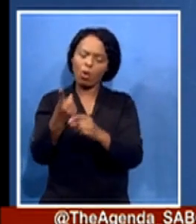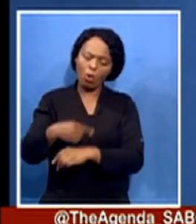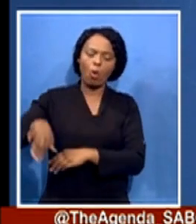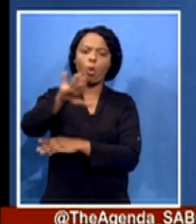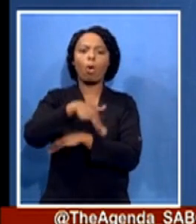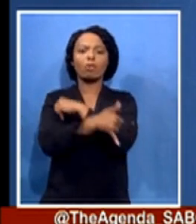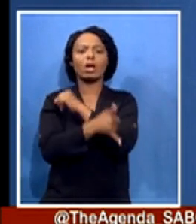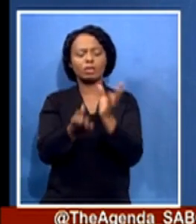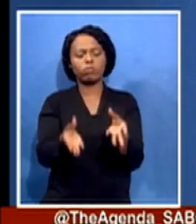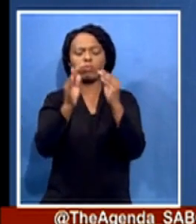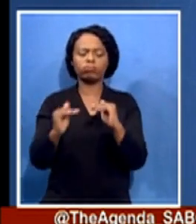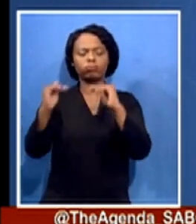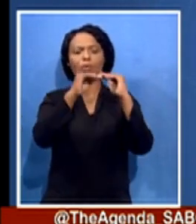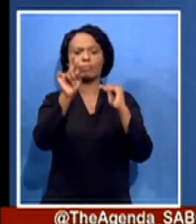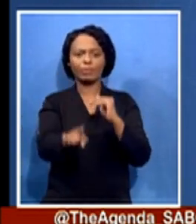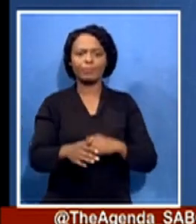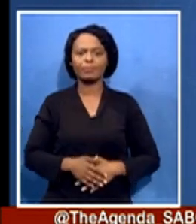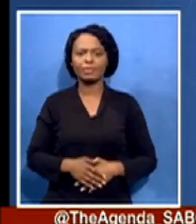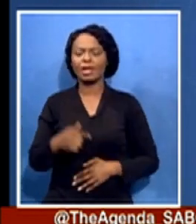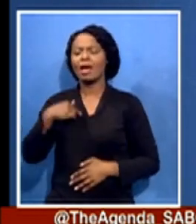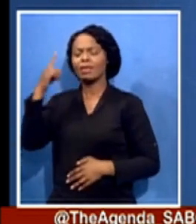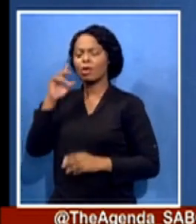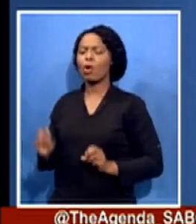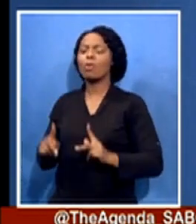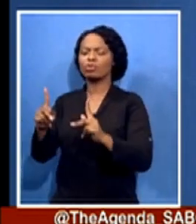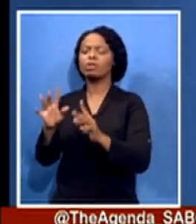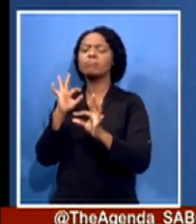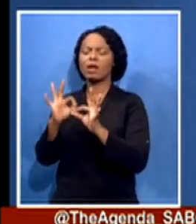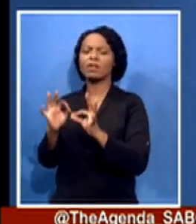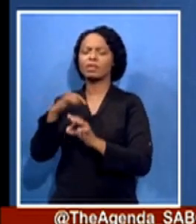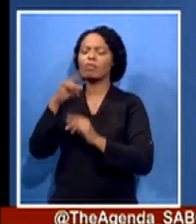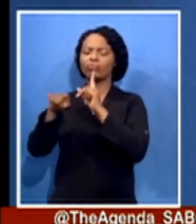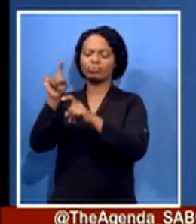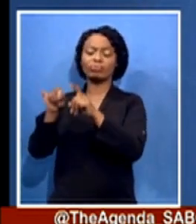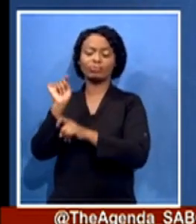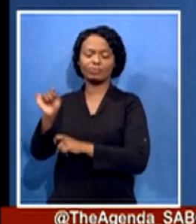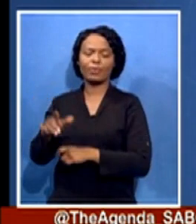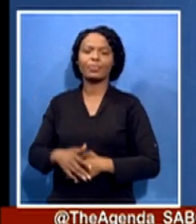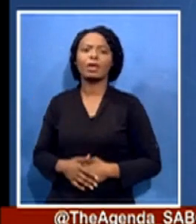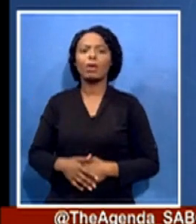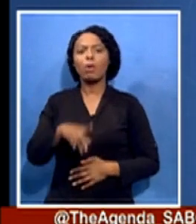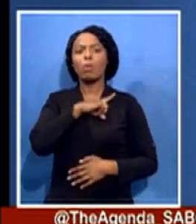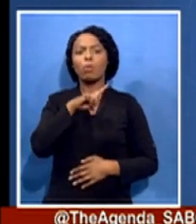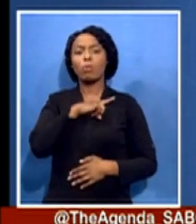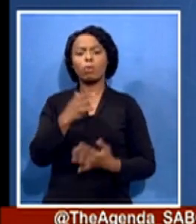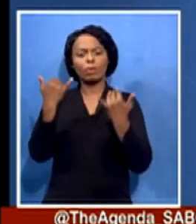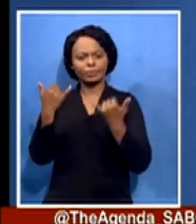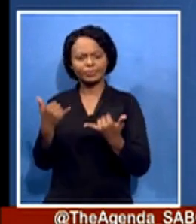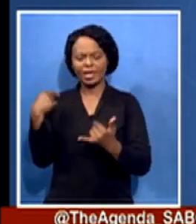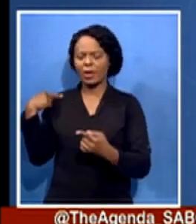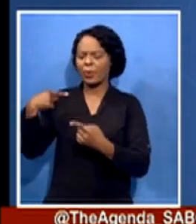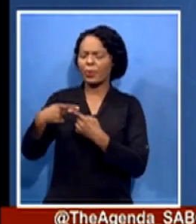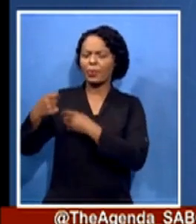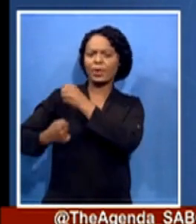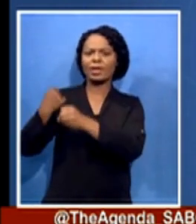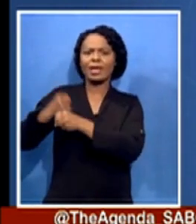perfect opportunity to ask you this question. You know, a year down the line, how's it been for scientists, for you and